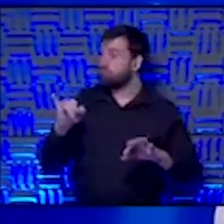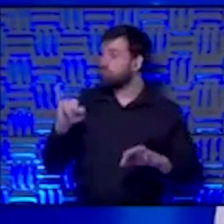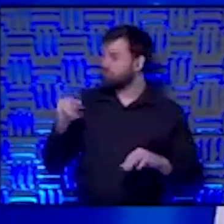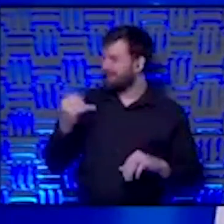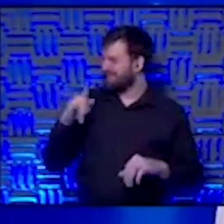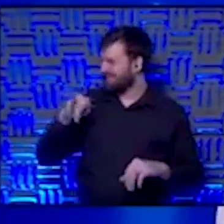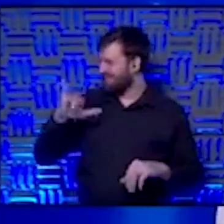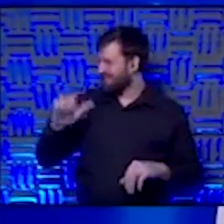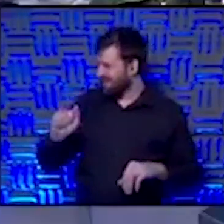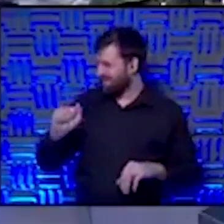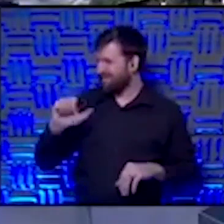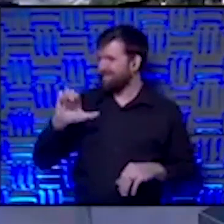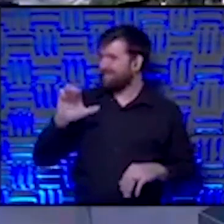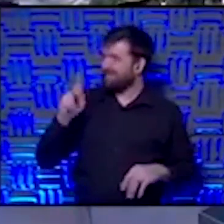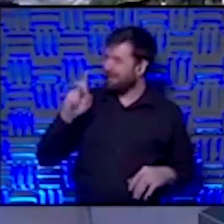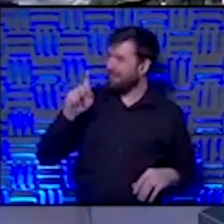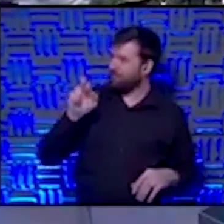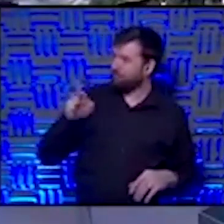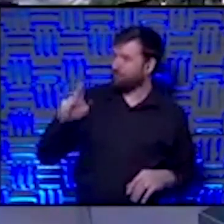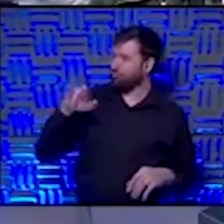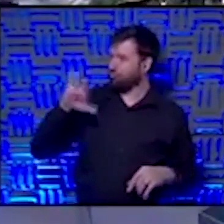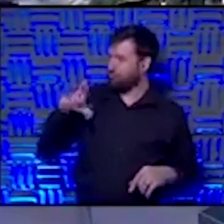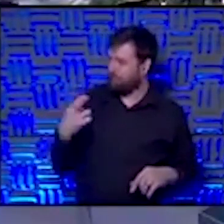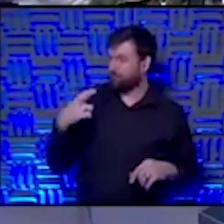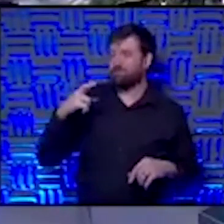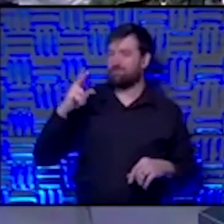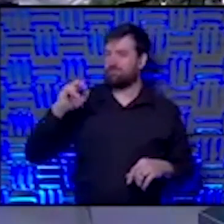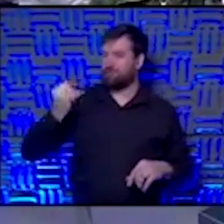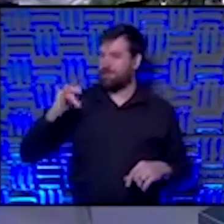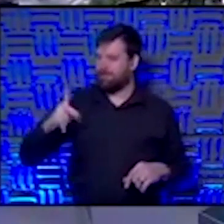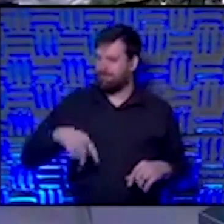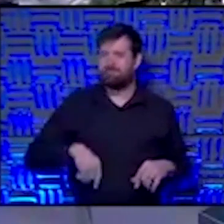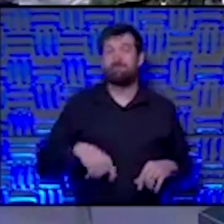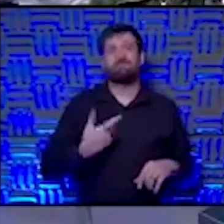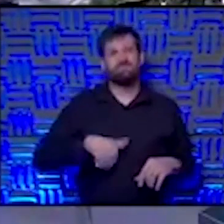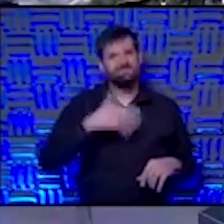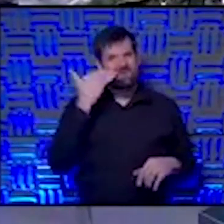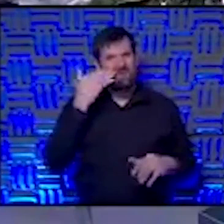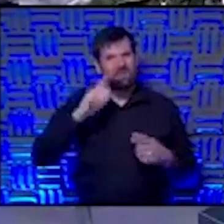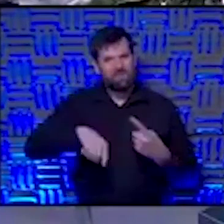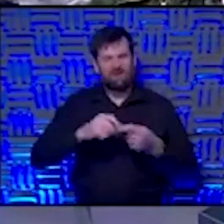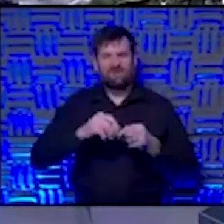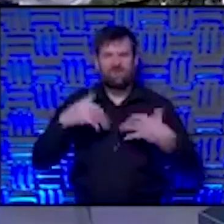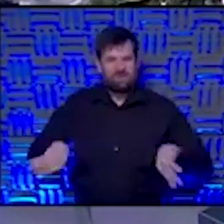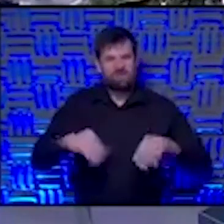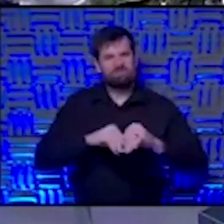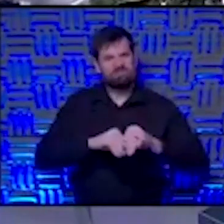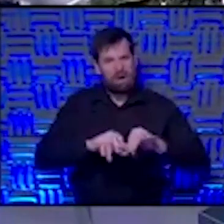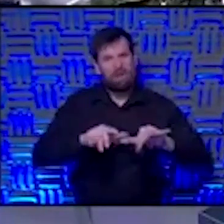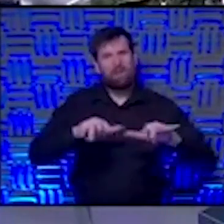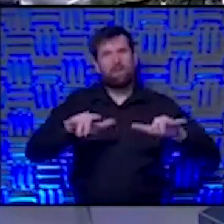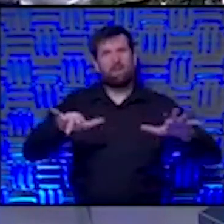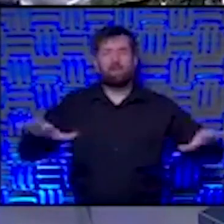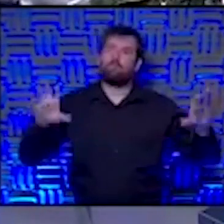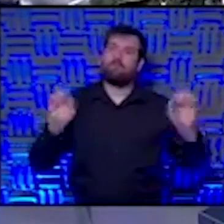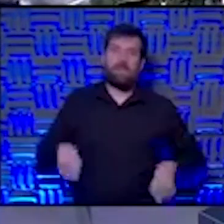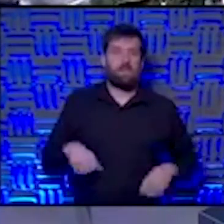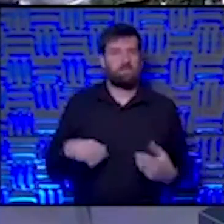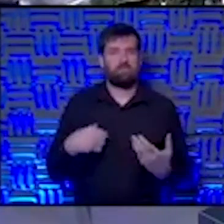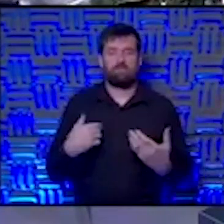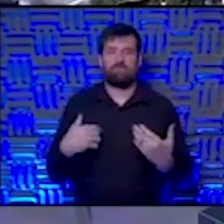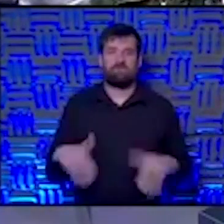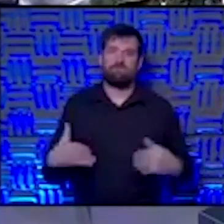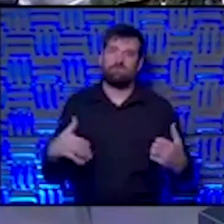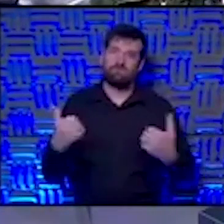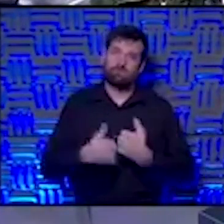Conrich, JK, we know in the nursing homes what happens when there's widespread. I mean, right, this virus can jump from person to person, but